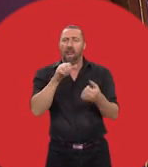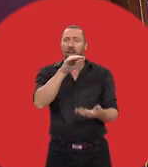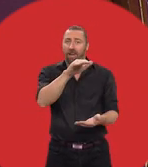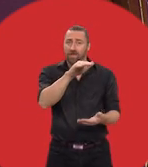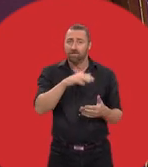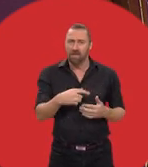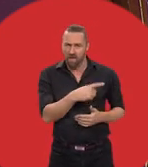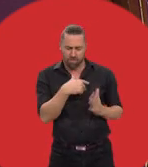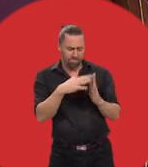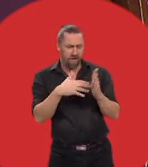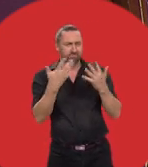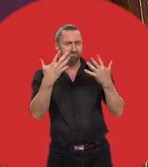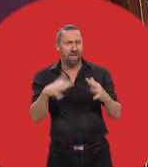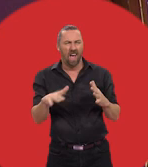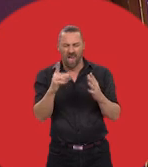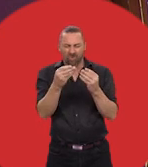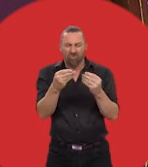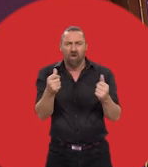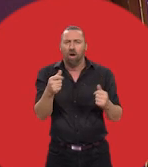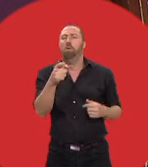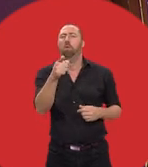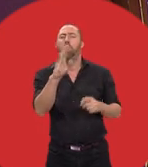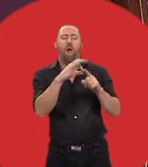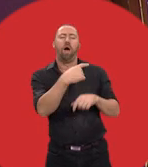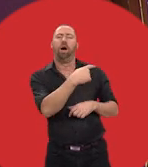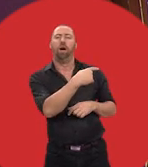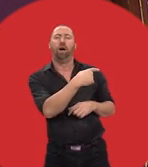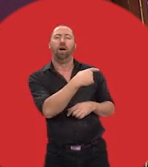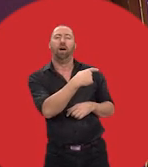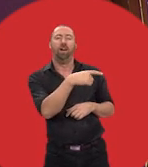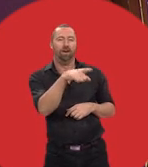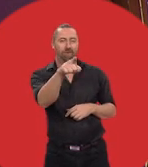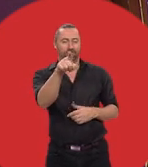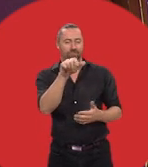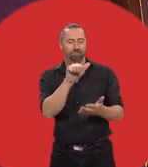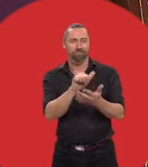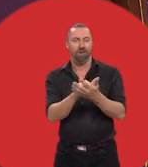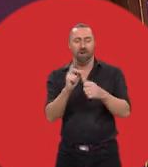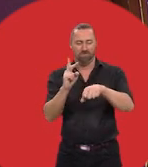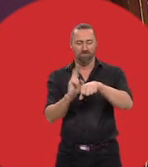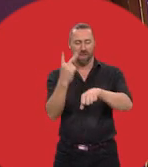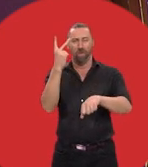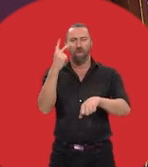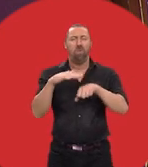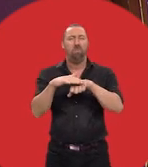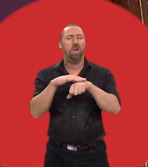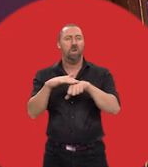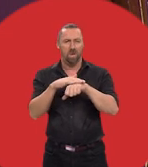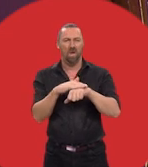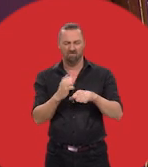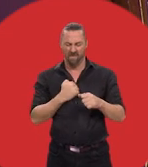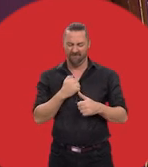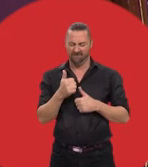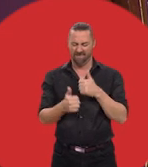so it's nice and dry. Do you know what colour this one is? Yes, you got it. It's the colour blue. It's one of my favourite